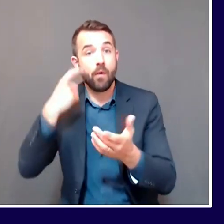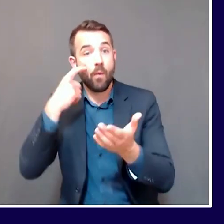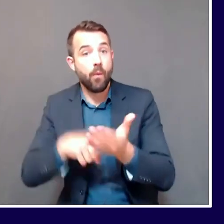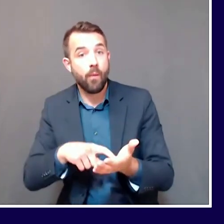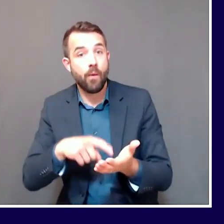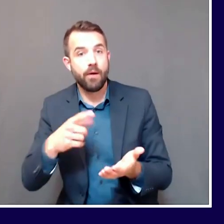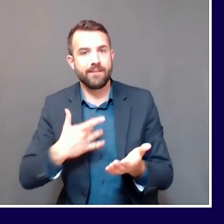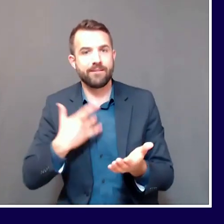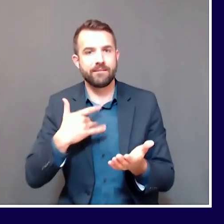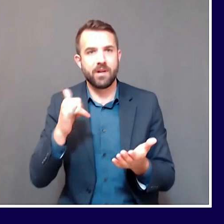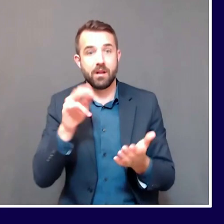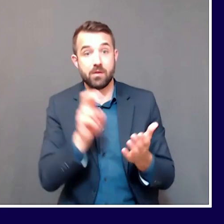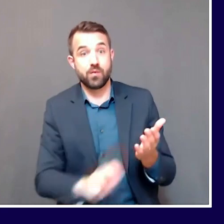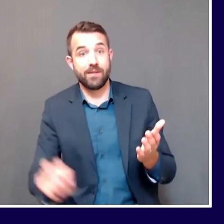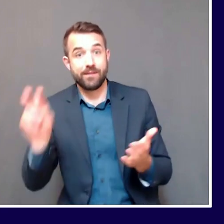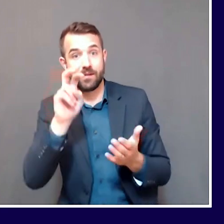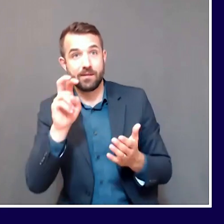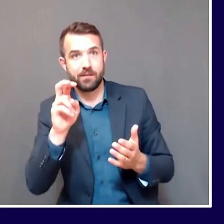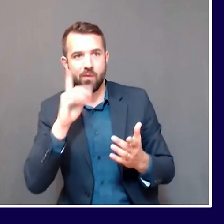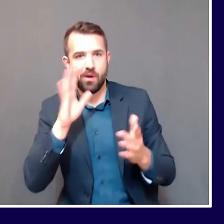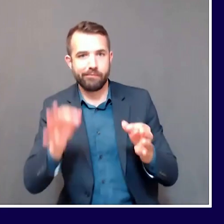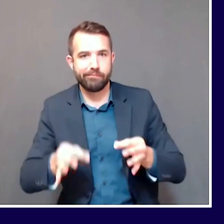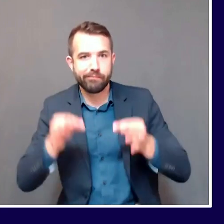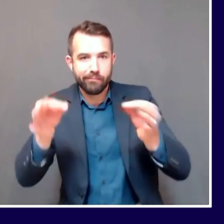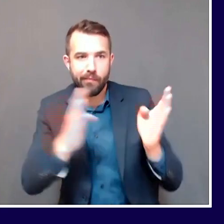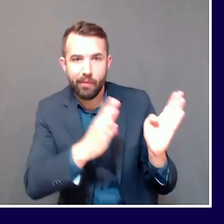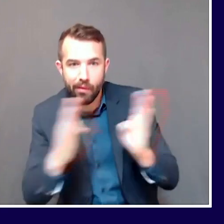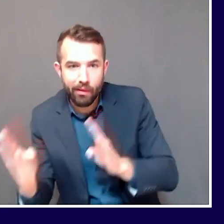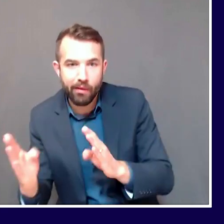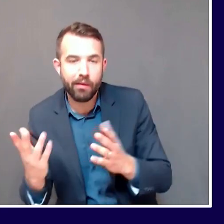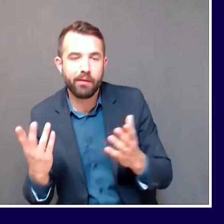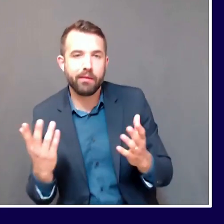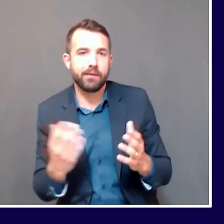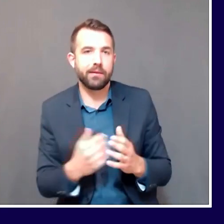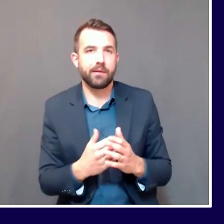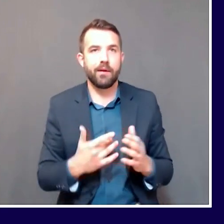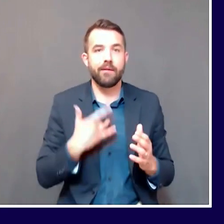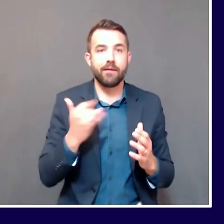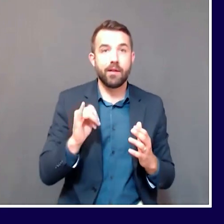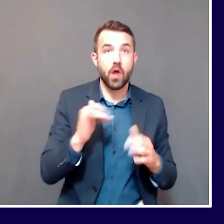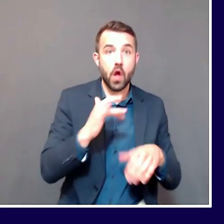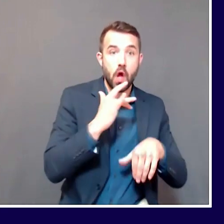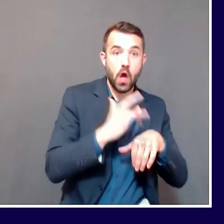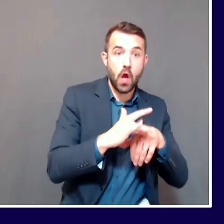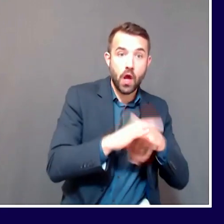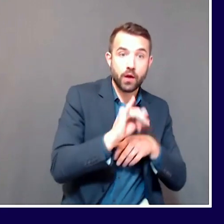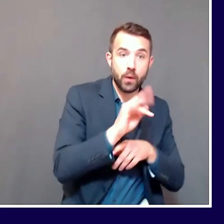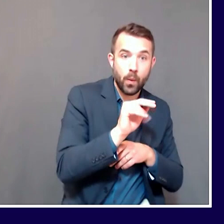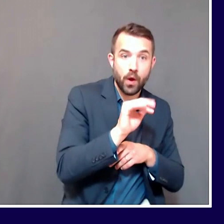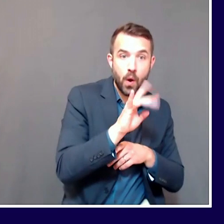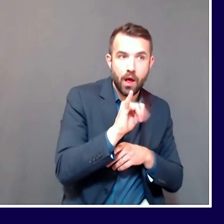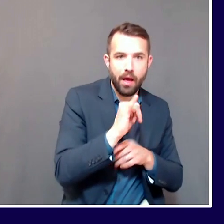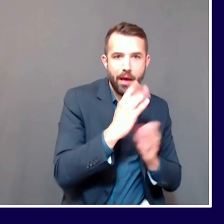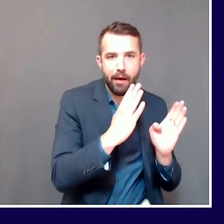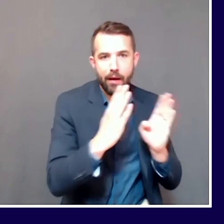year than in traditional summers. So we're trying to find opportunity there as well.